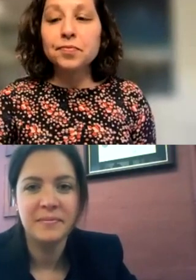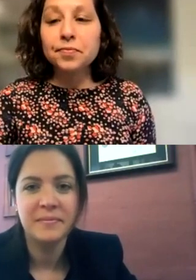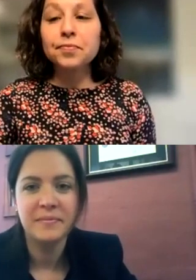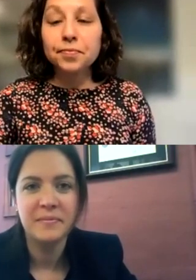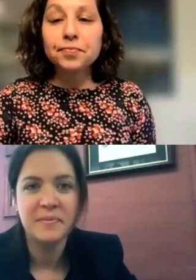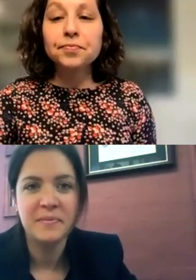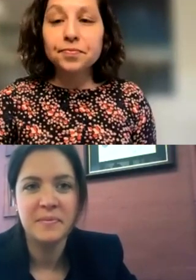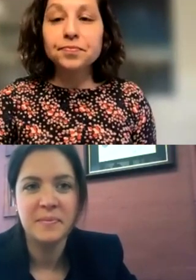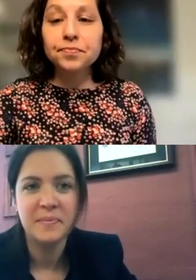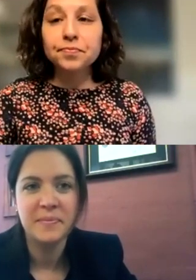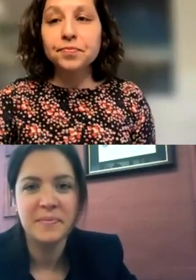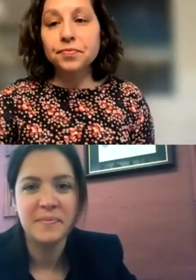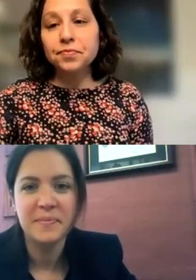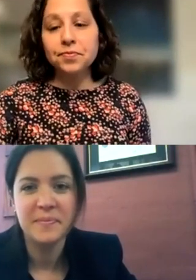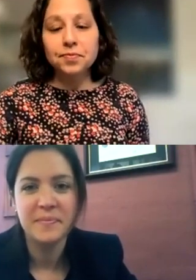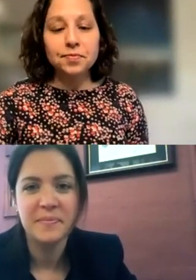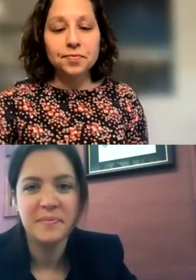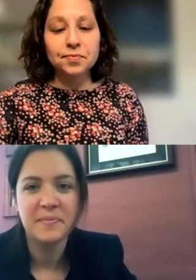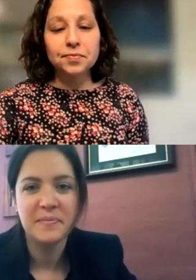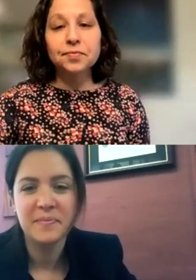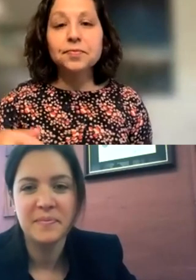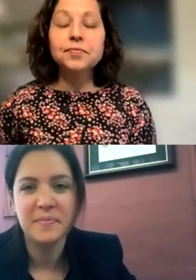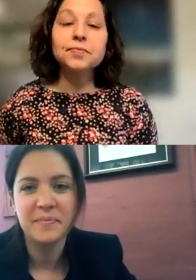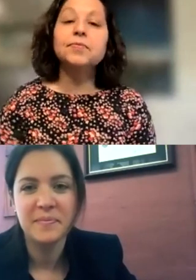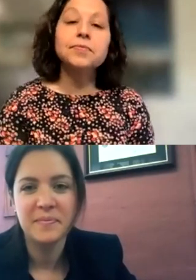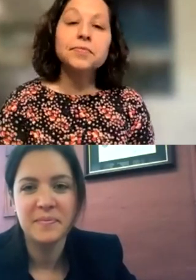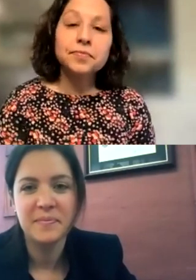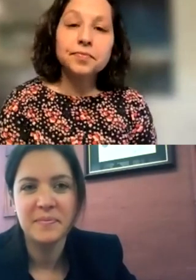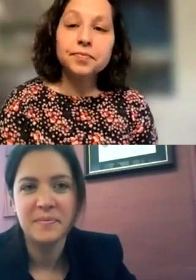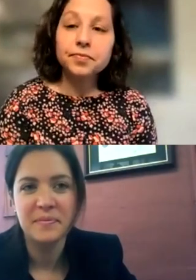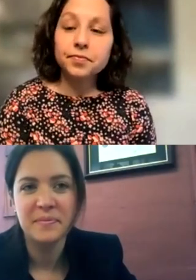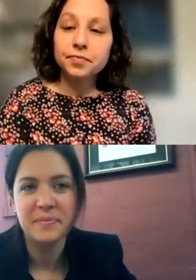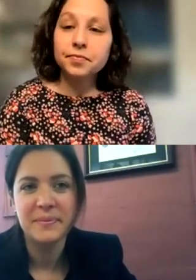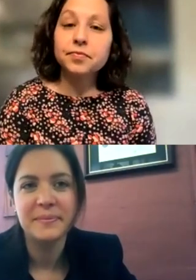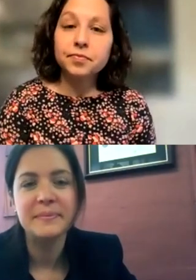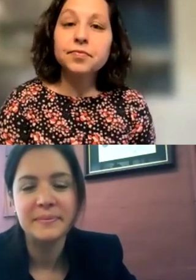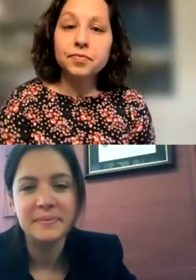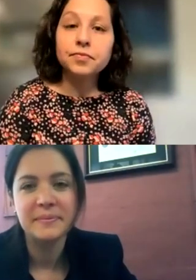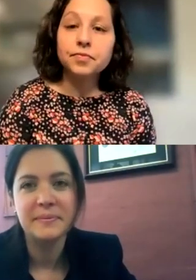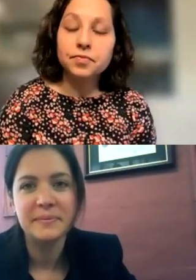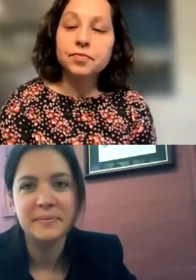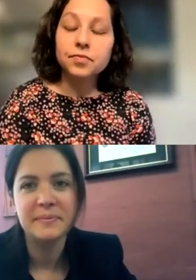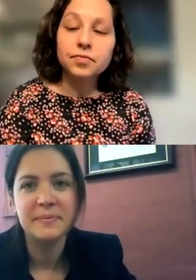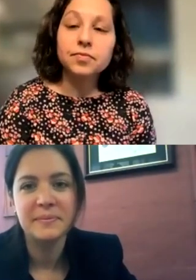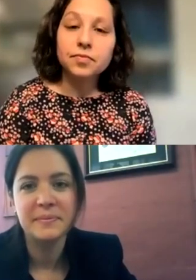pilot and we've got a publication about the residency